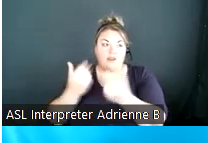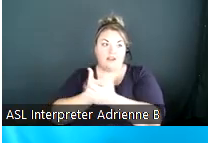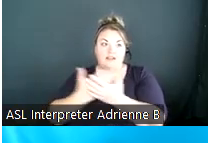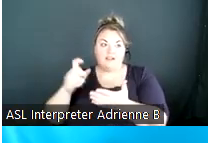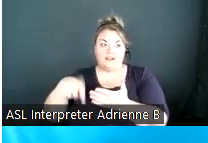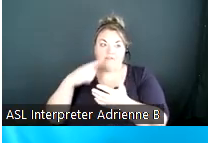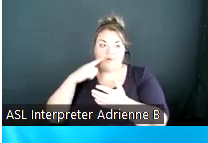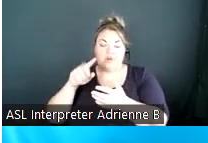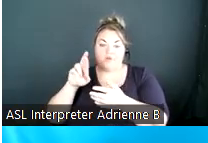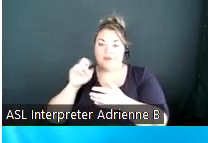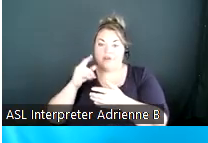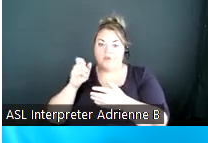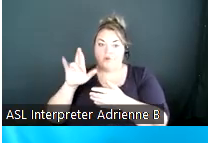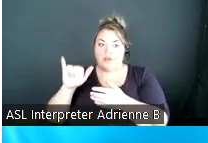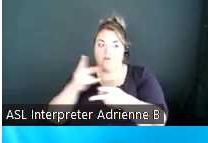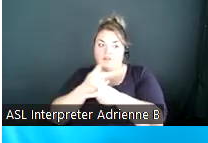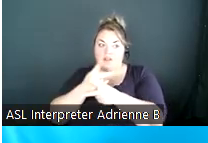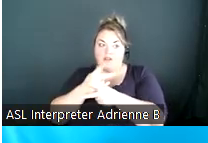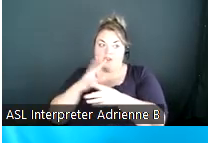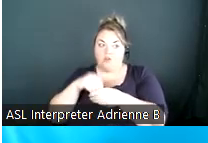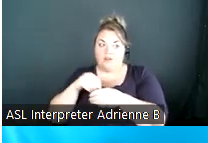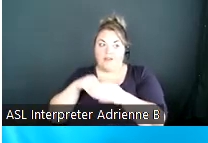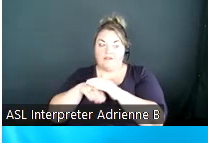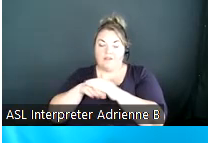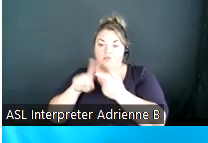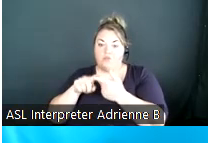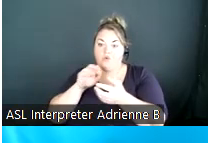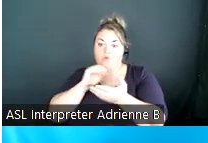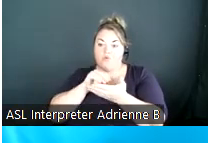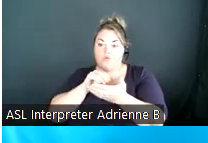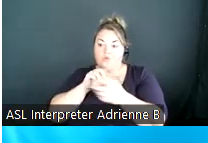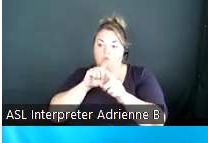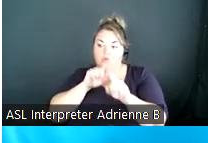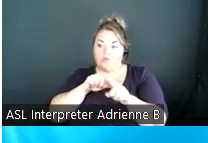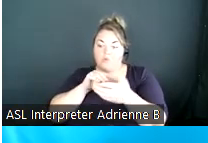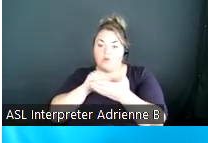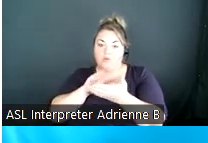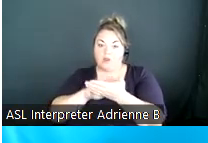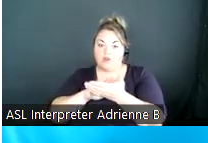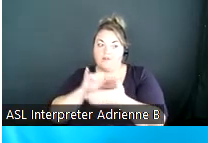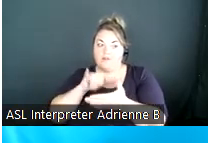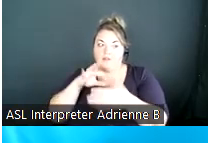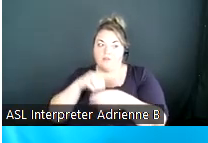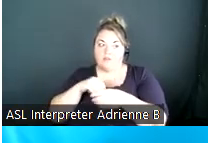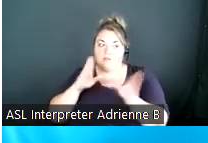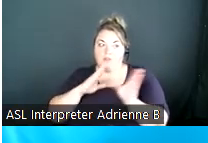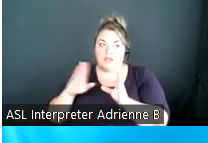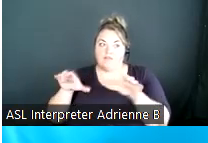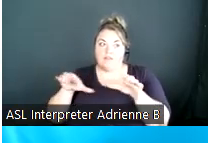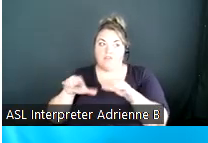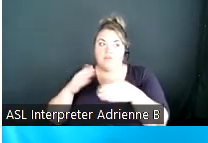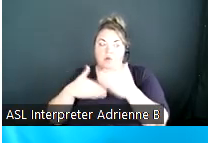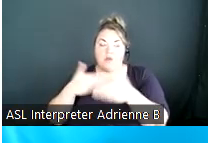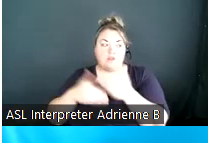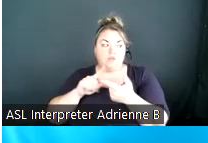regulatory oversight, including access to records and reports, and this includes the plan of action process